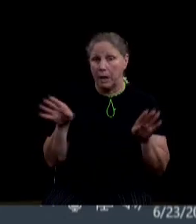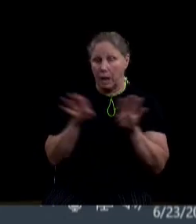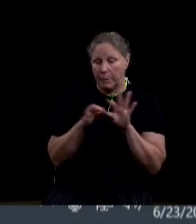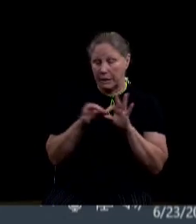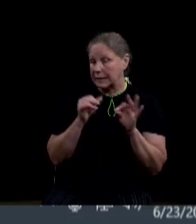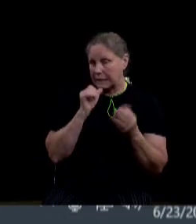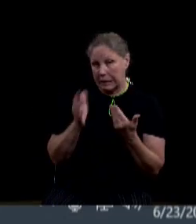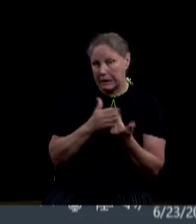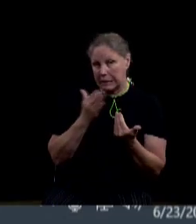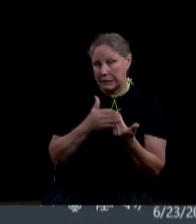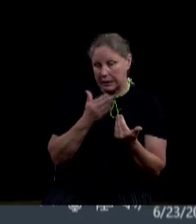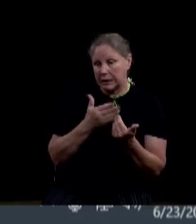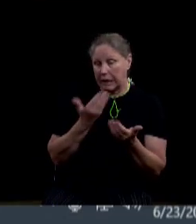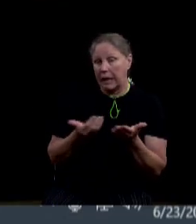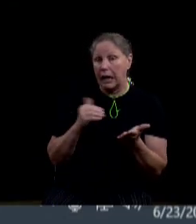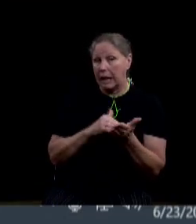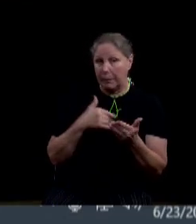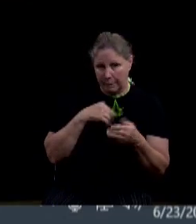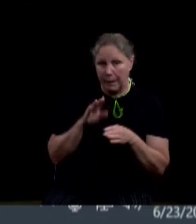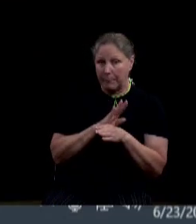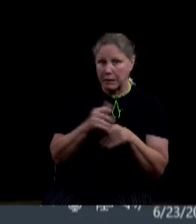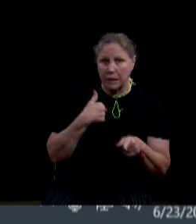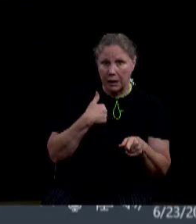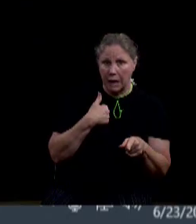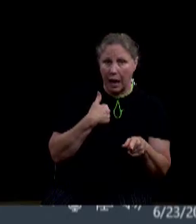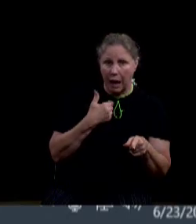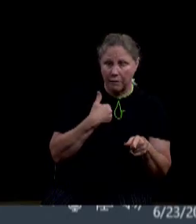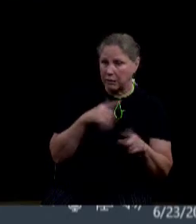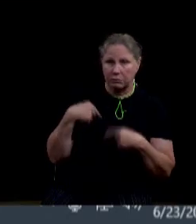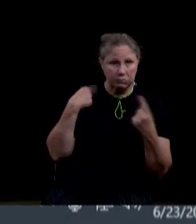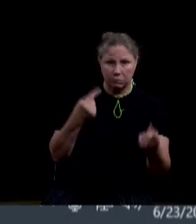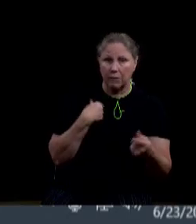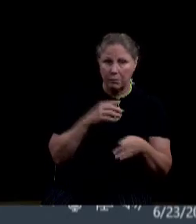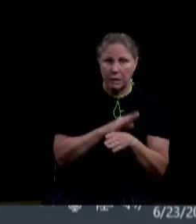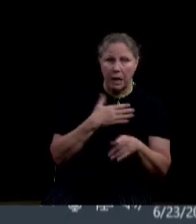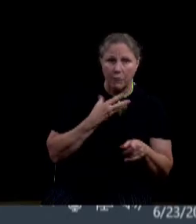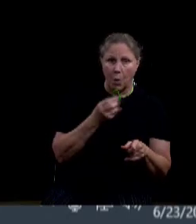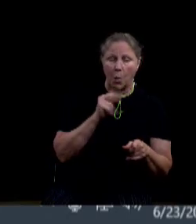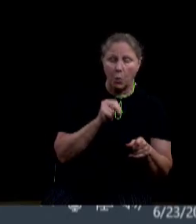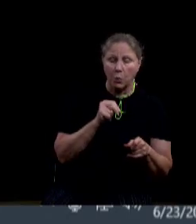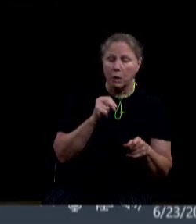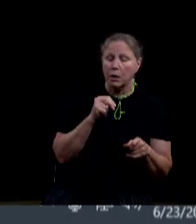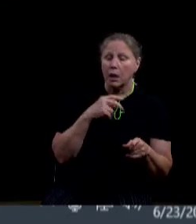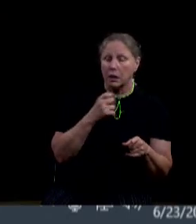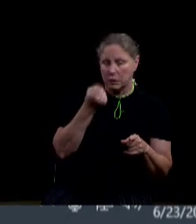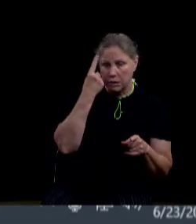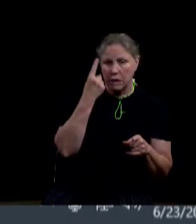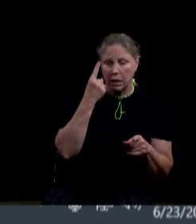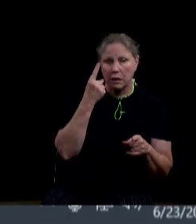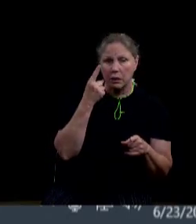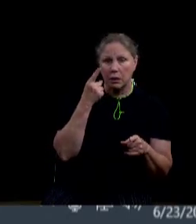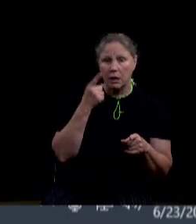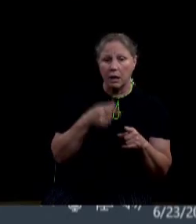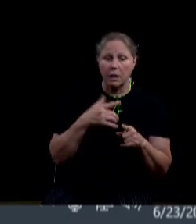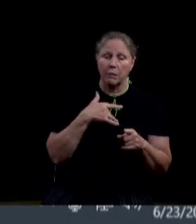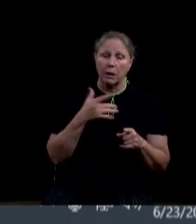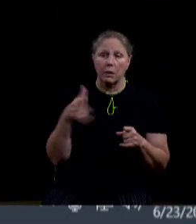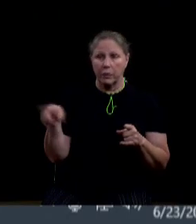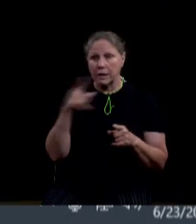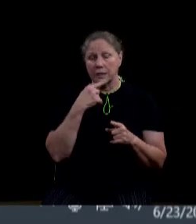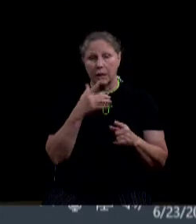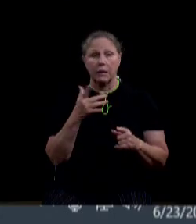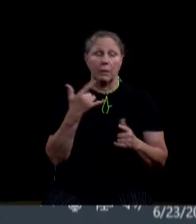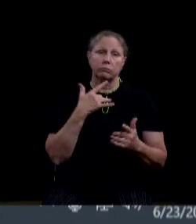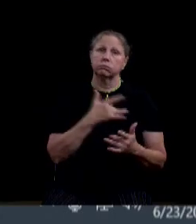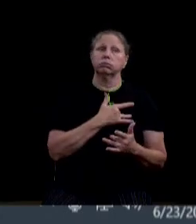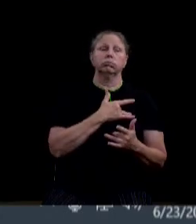nature. I've been doing it all my life, and I hear, and it's in my heart what I'm hearing from the small businessmen